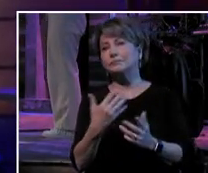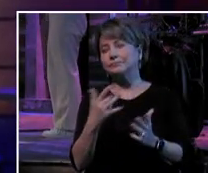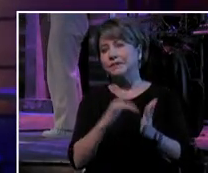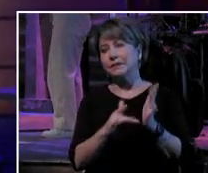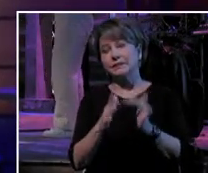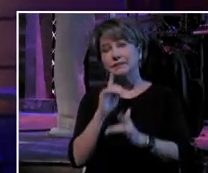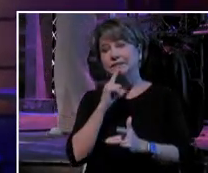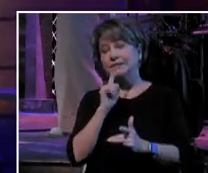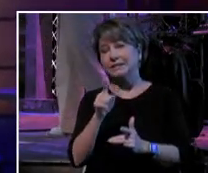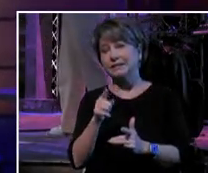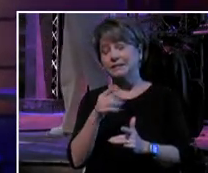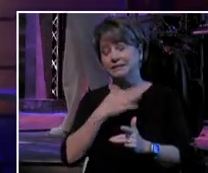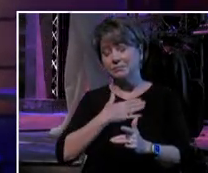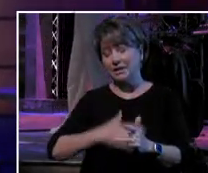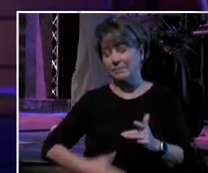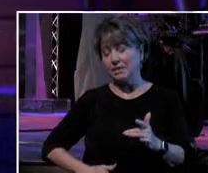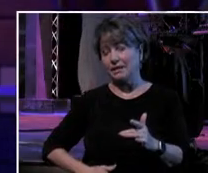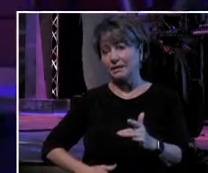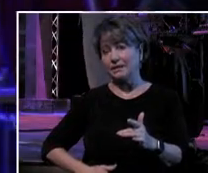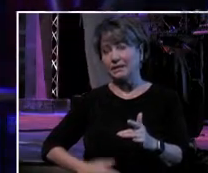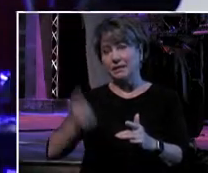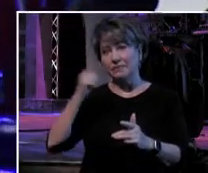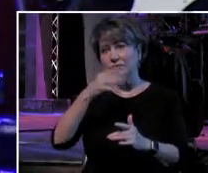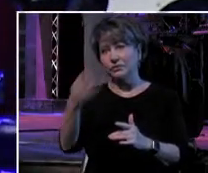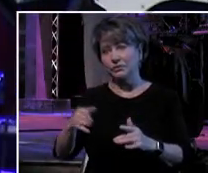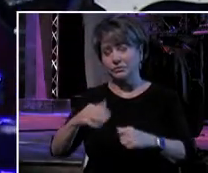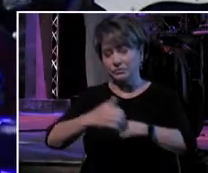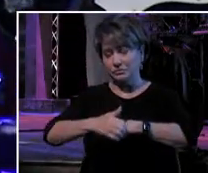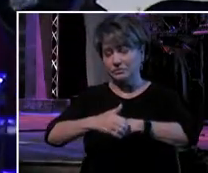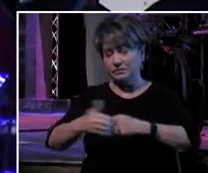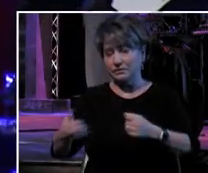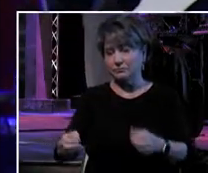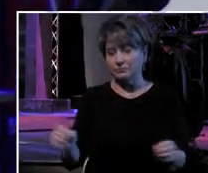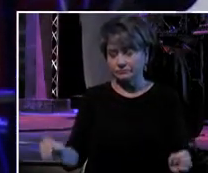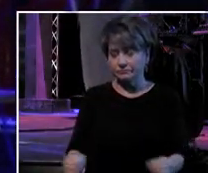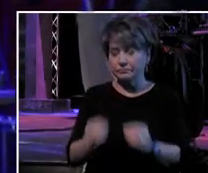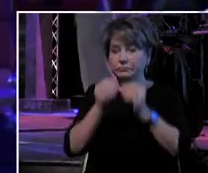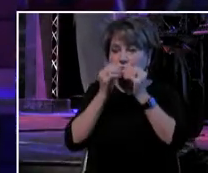my body, which is for you. Do this in remembrance of me."